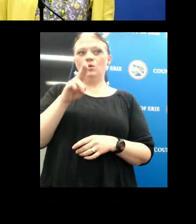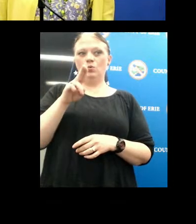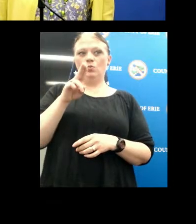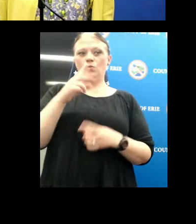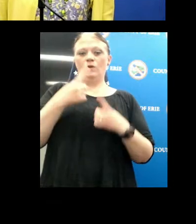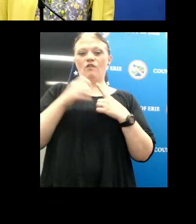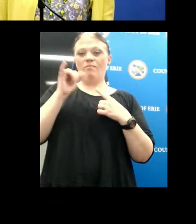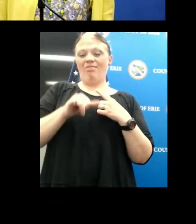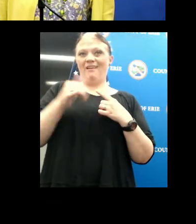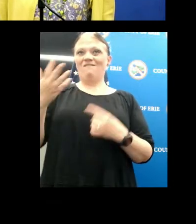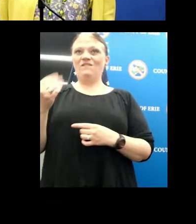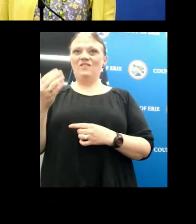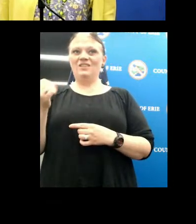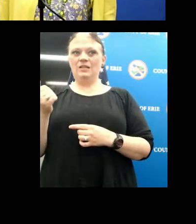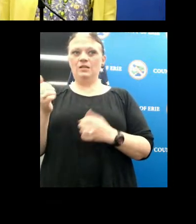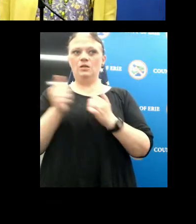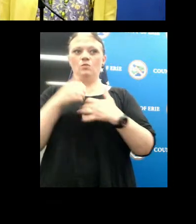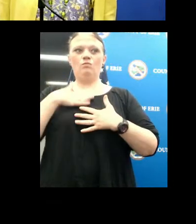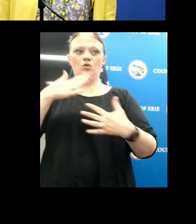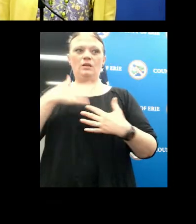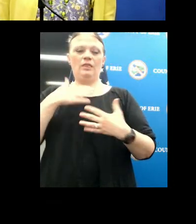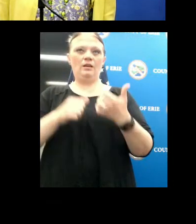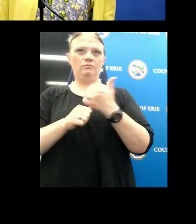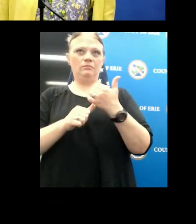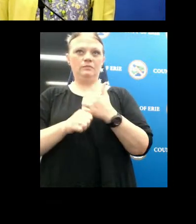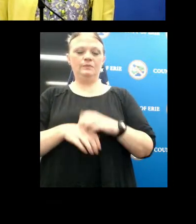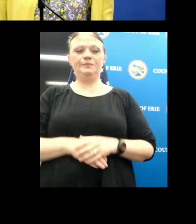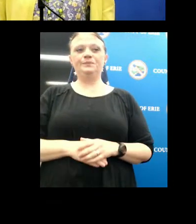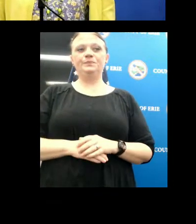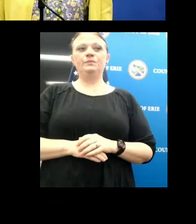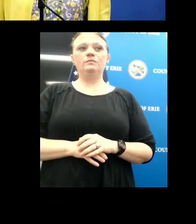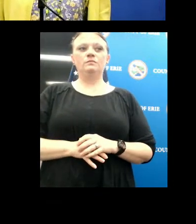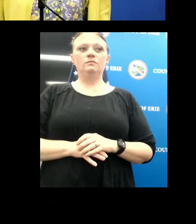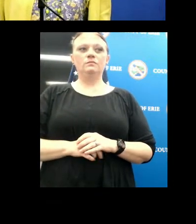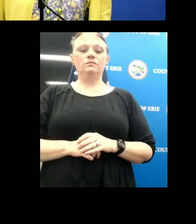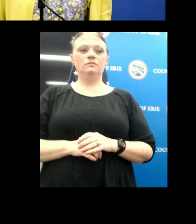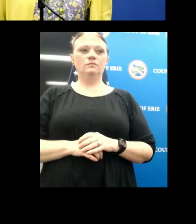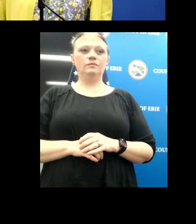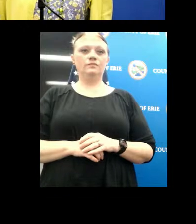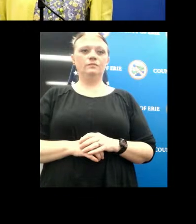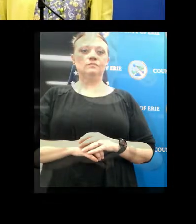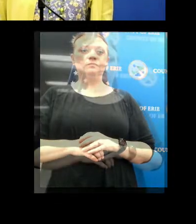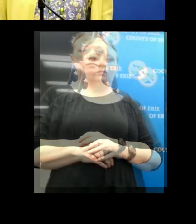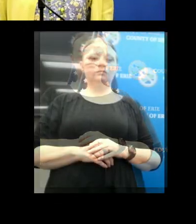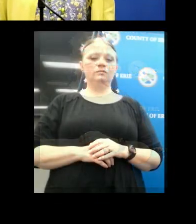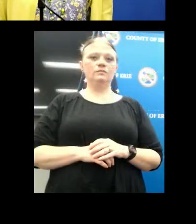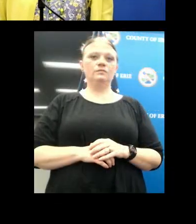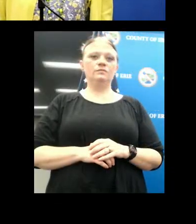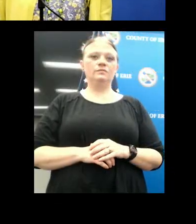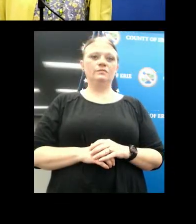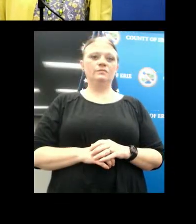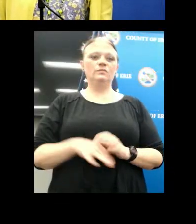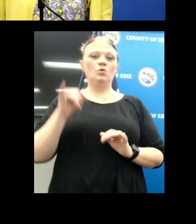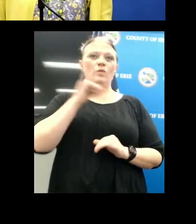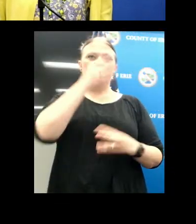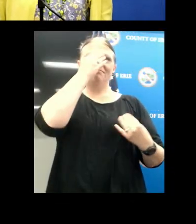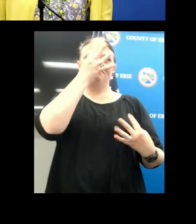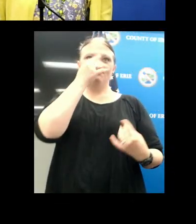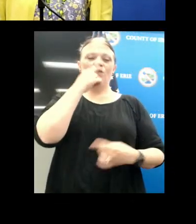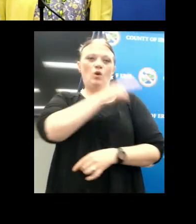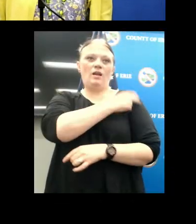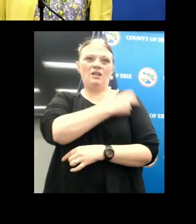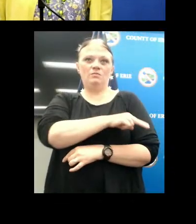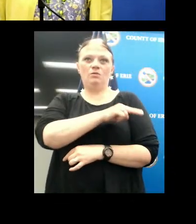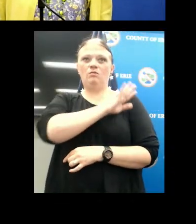and 15 had airway assistance. And so this is looking at the data of hospitalizations